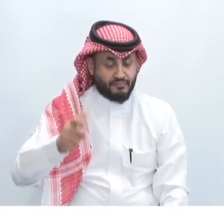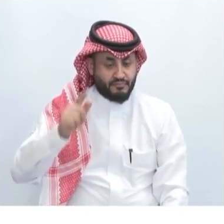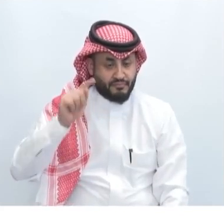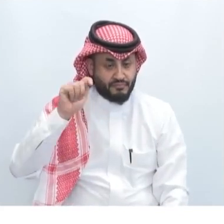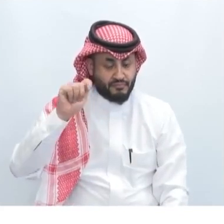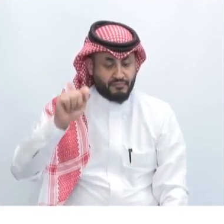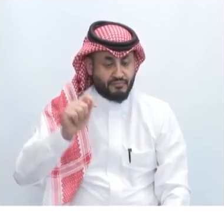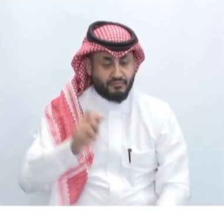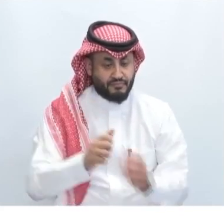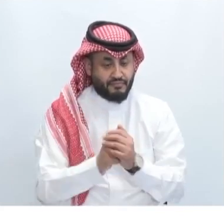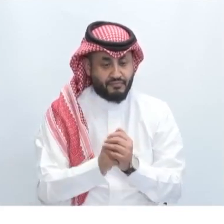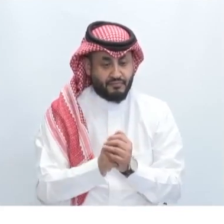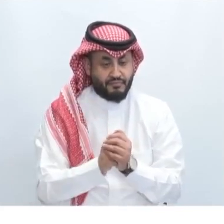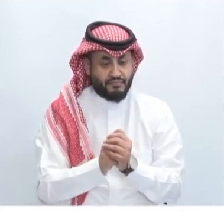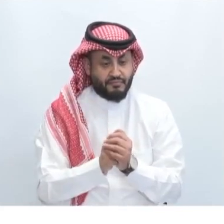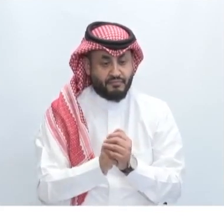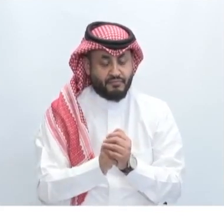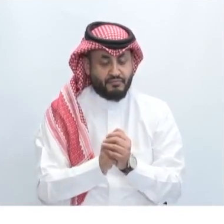is this?